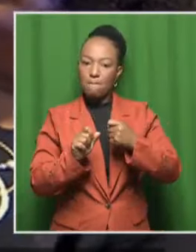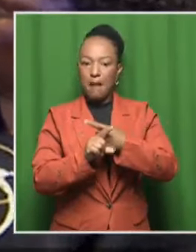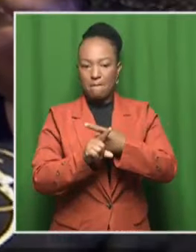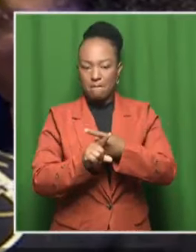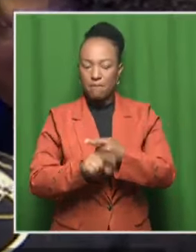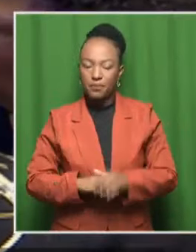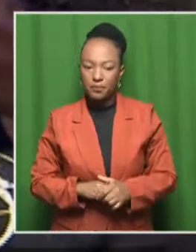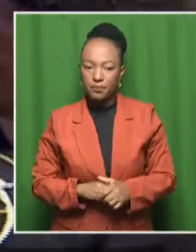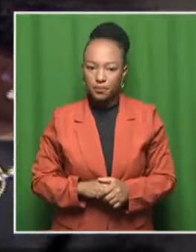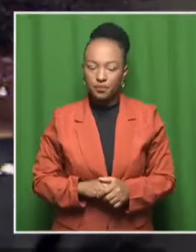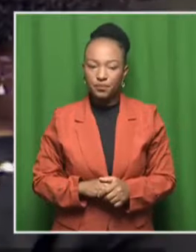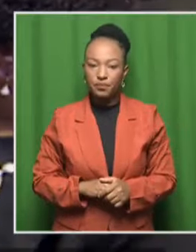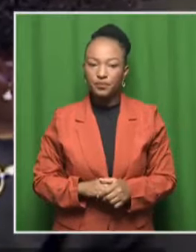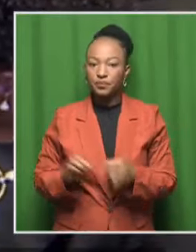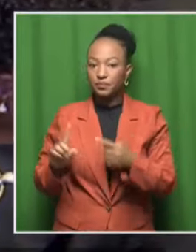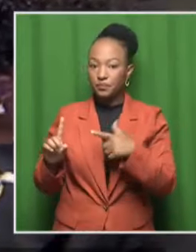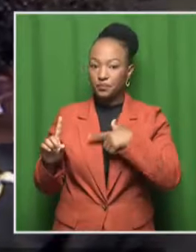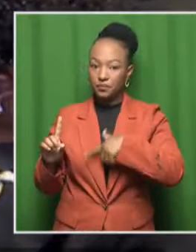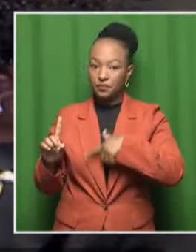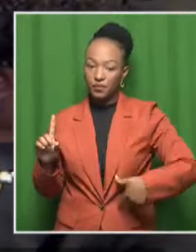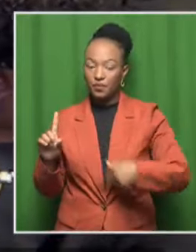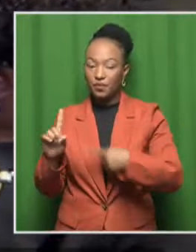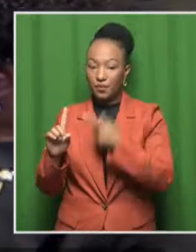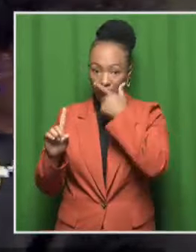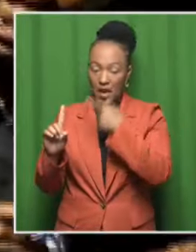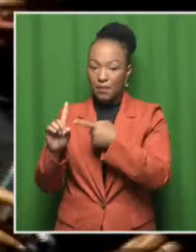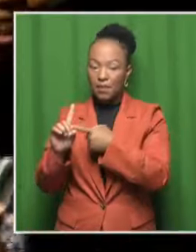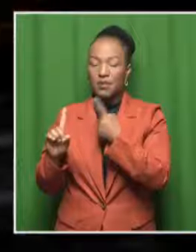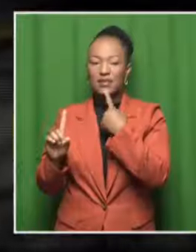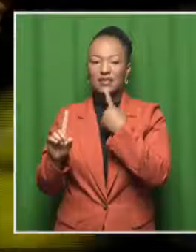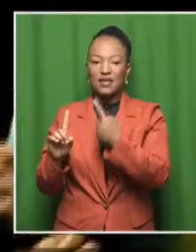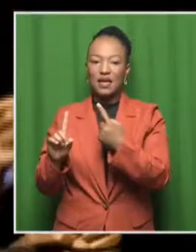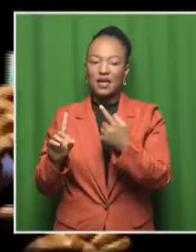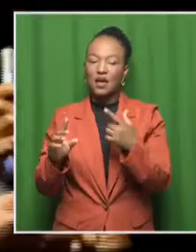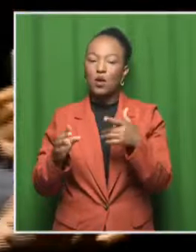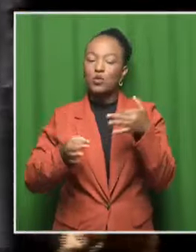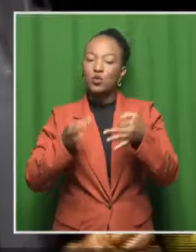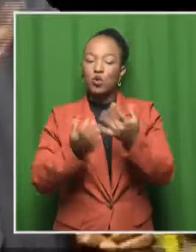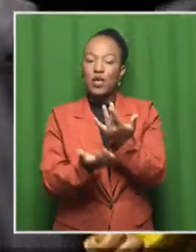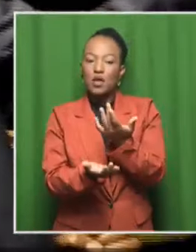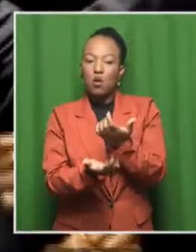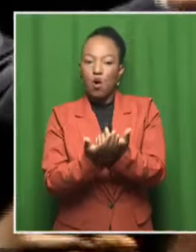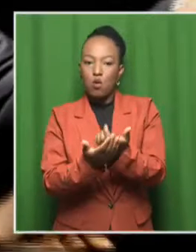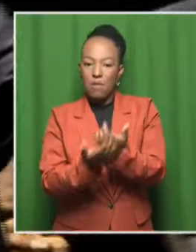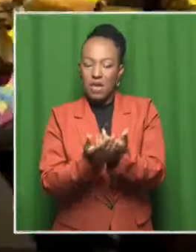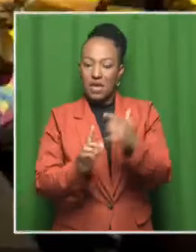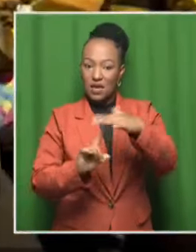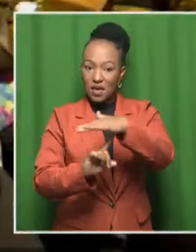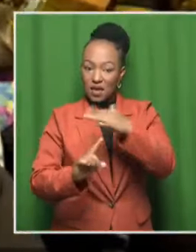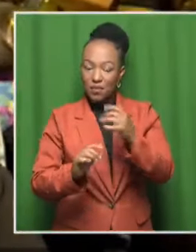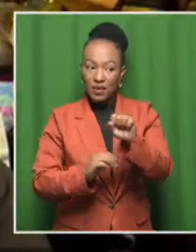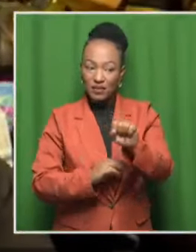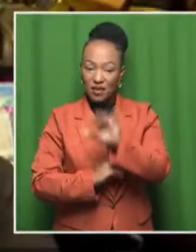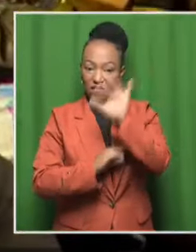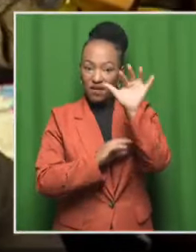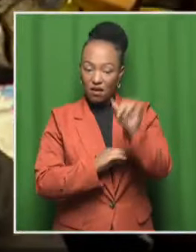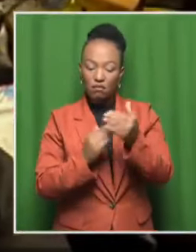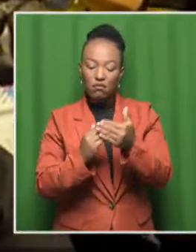Ramaphosa says the ANC is at a critical point due to the undesirable socio-economic conditions facing South Africans, but can